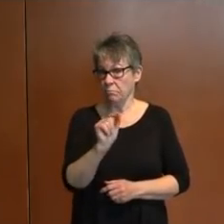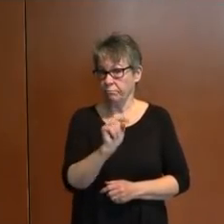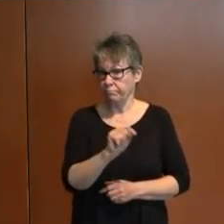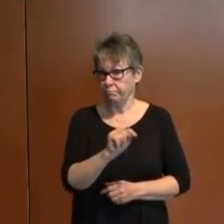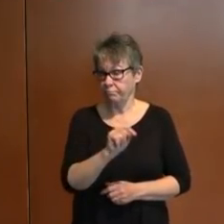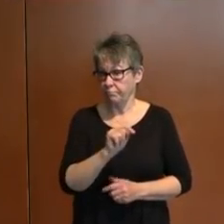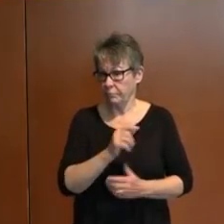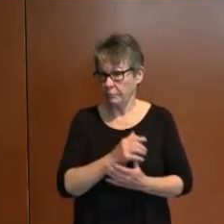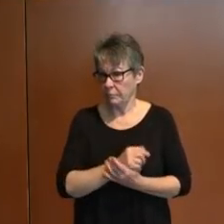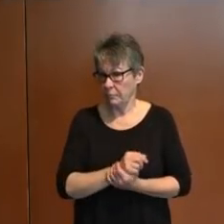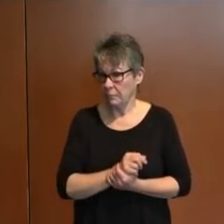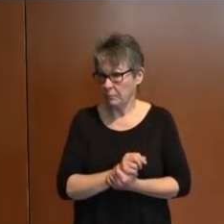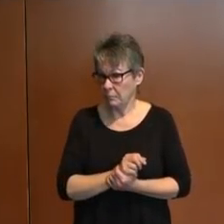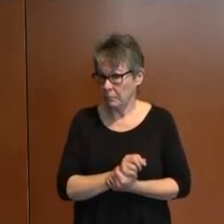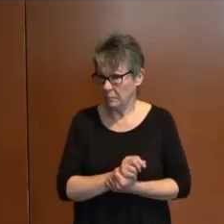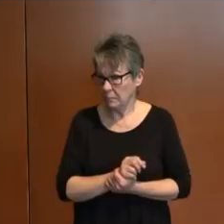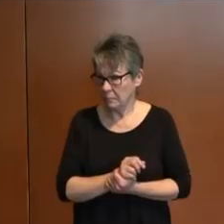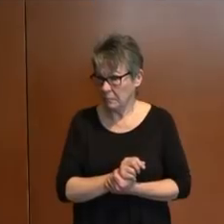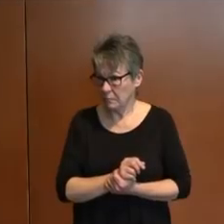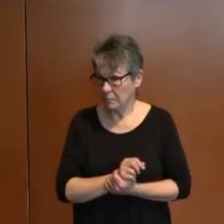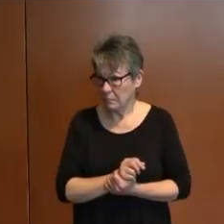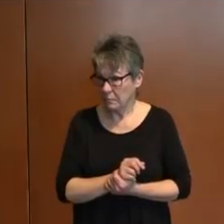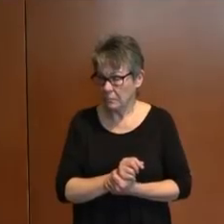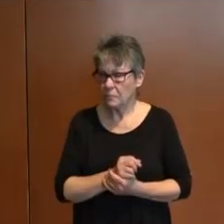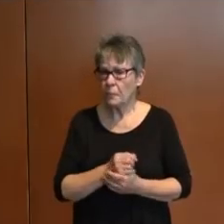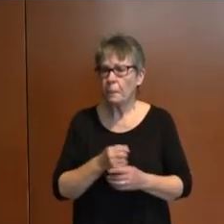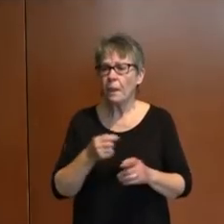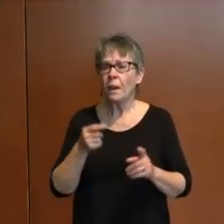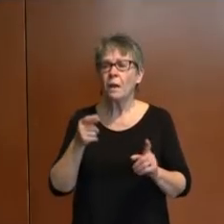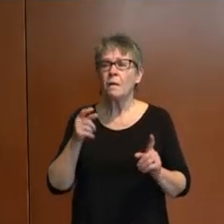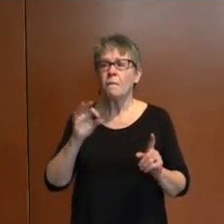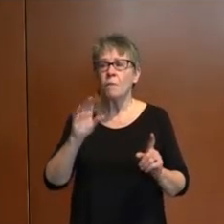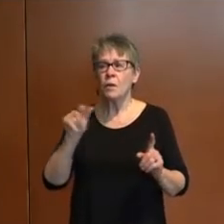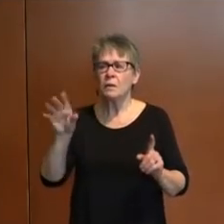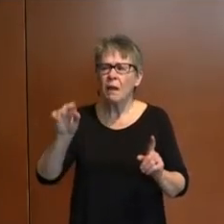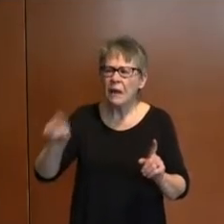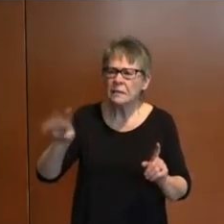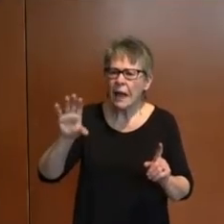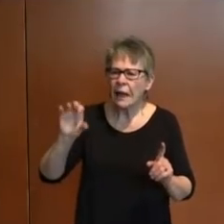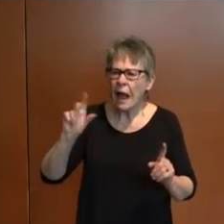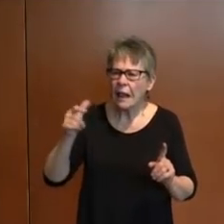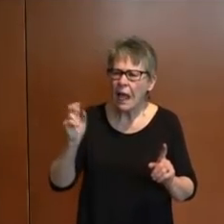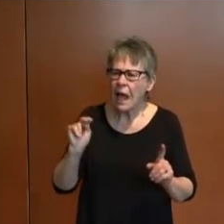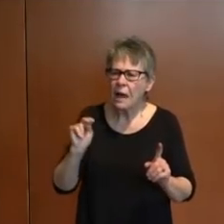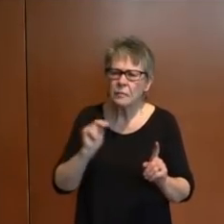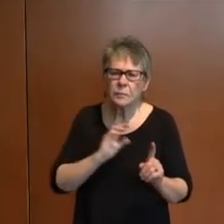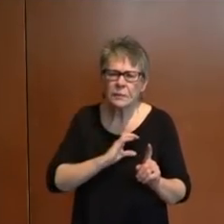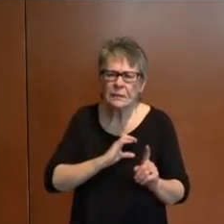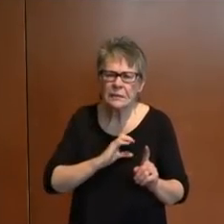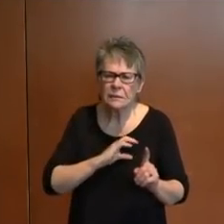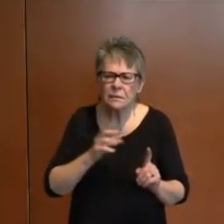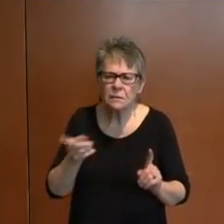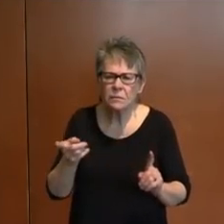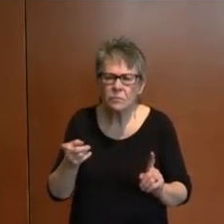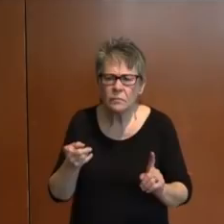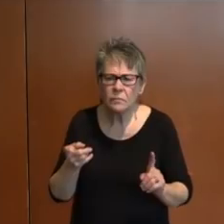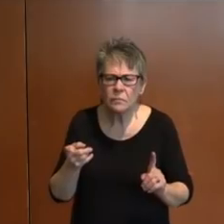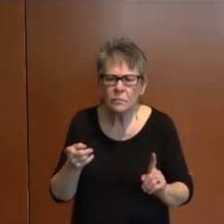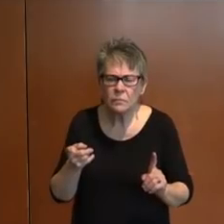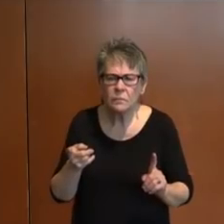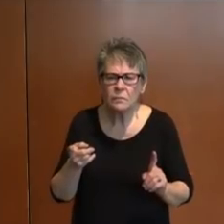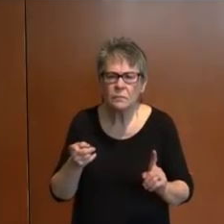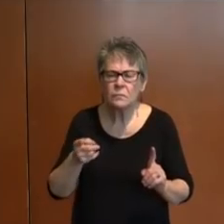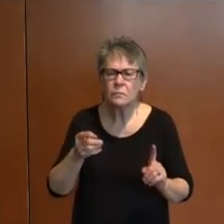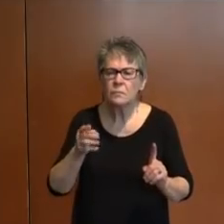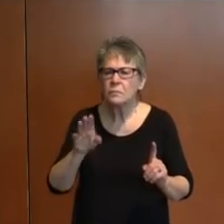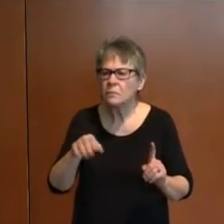from I think most people that split their year probably are still in Florida. From my perspective, I don't